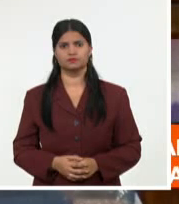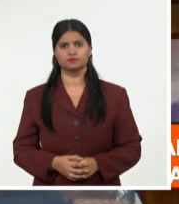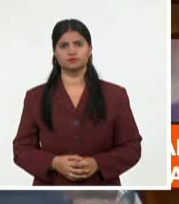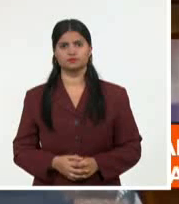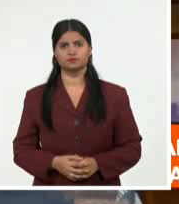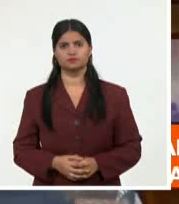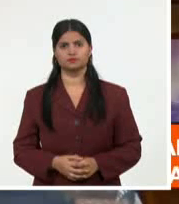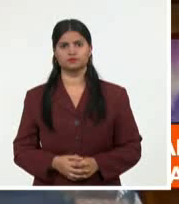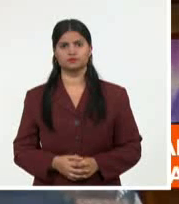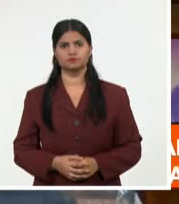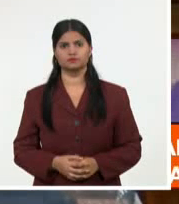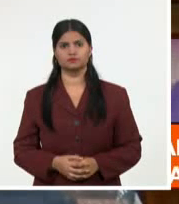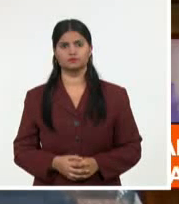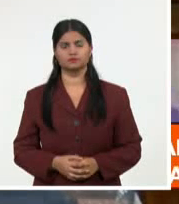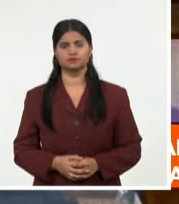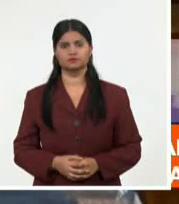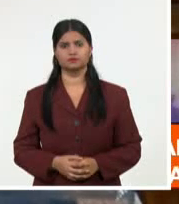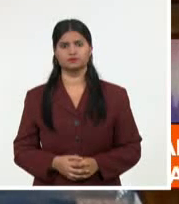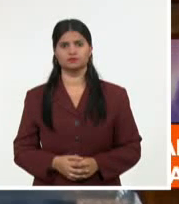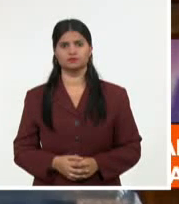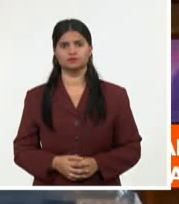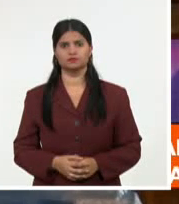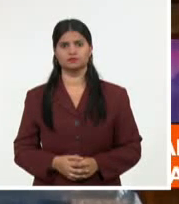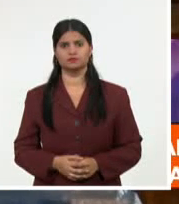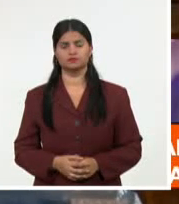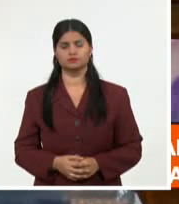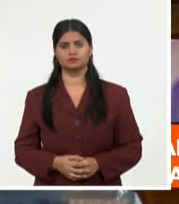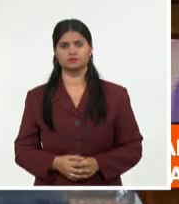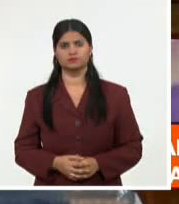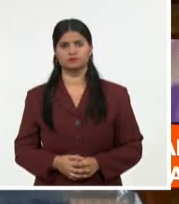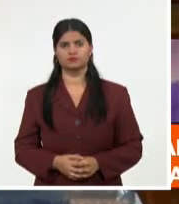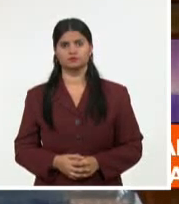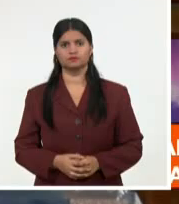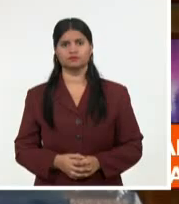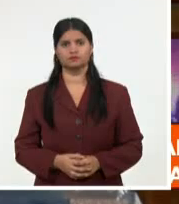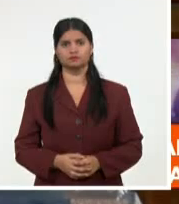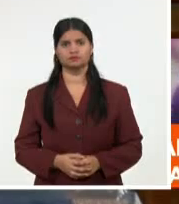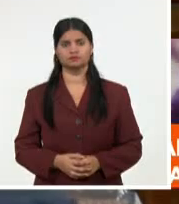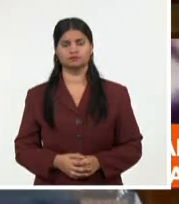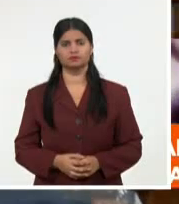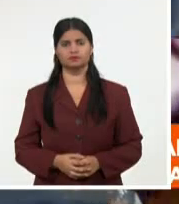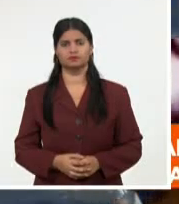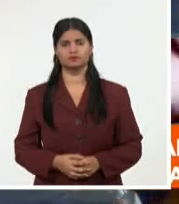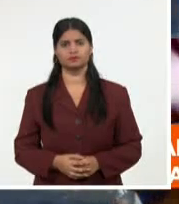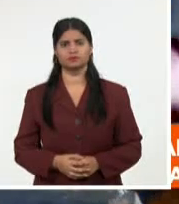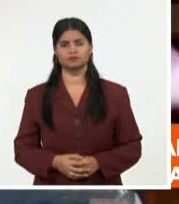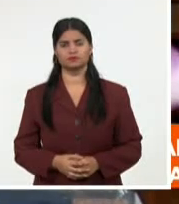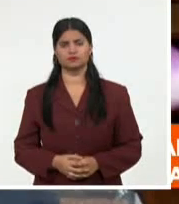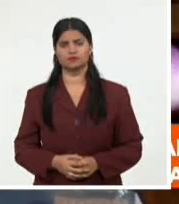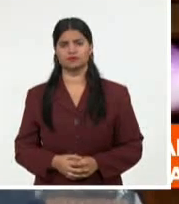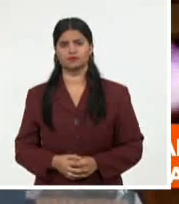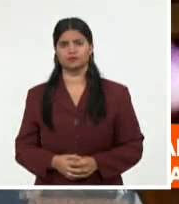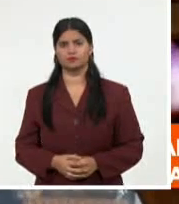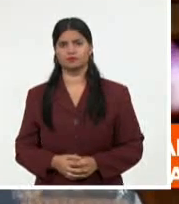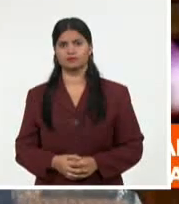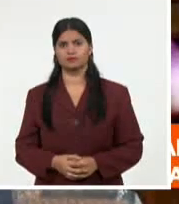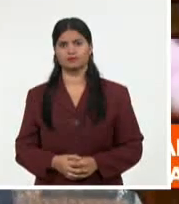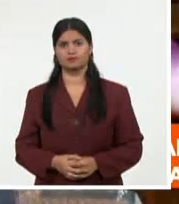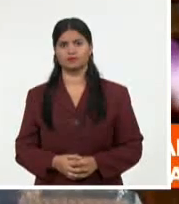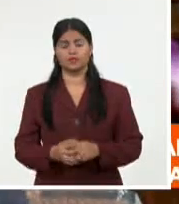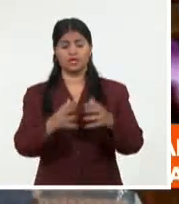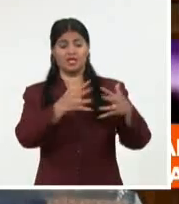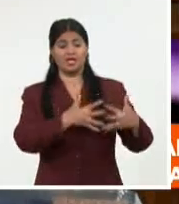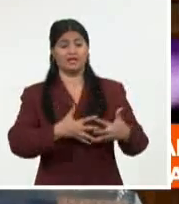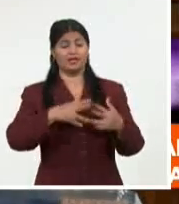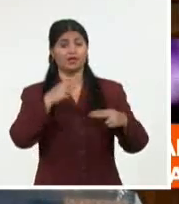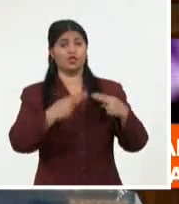Cuban Revolution in disregard for the cost that this may have for our people. Esa virtual guerra económica se acompaña